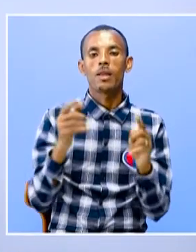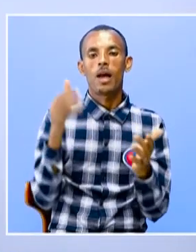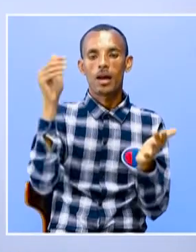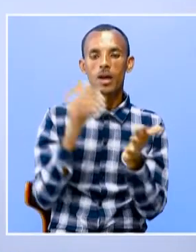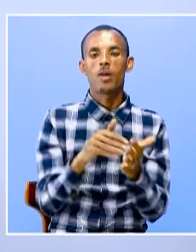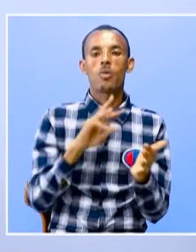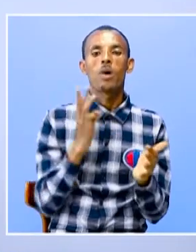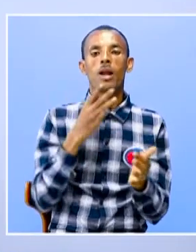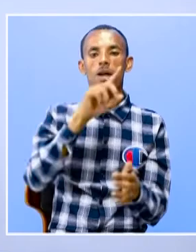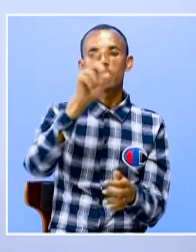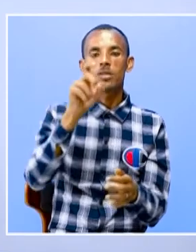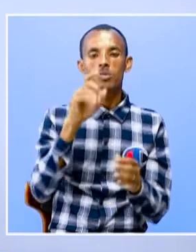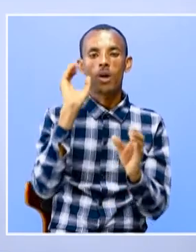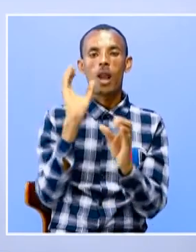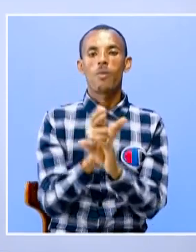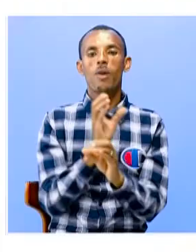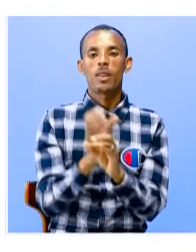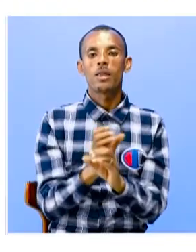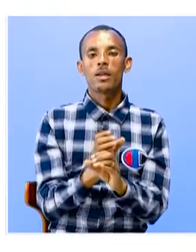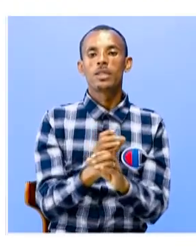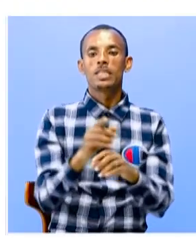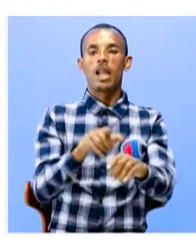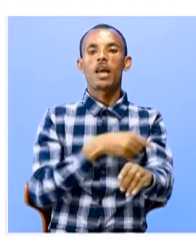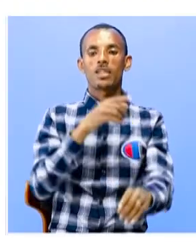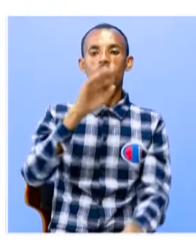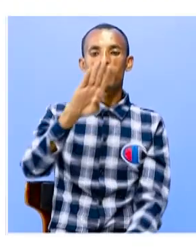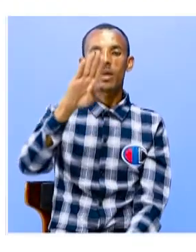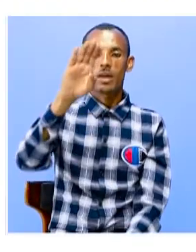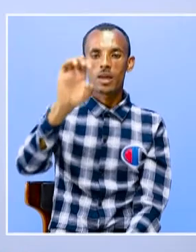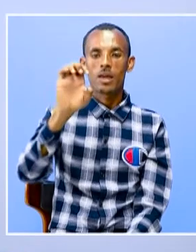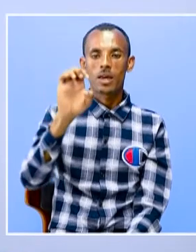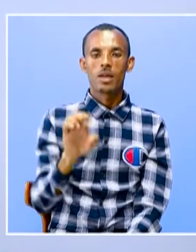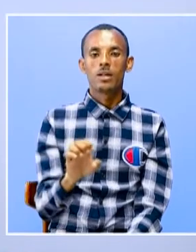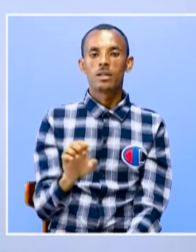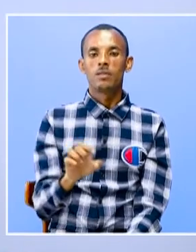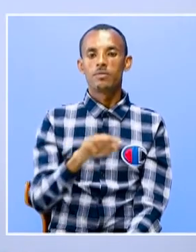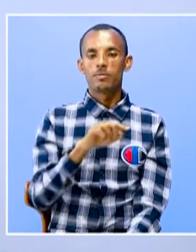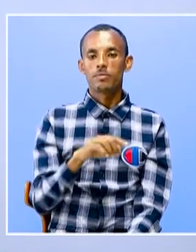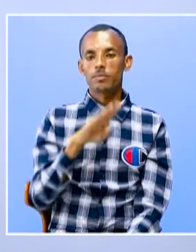we are asked to calculate the length BE, this length.